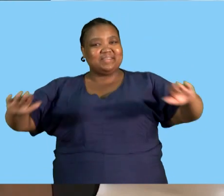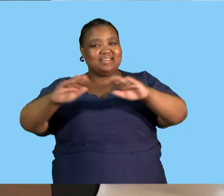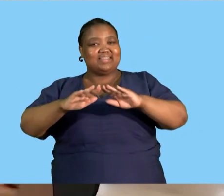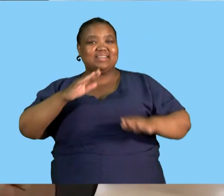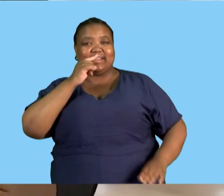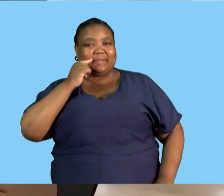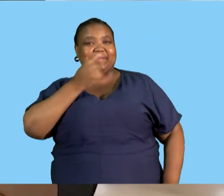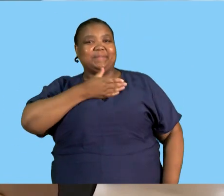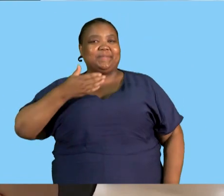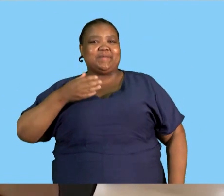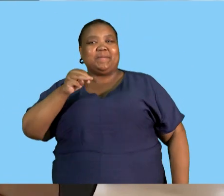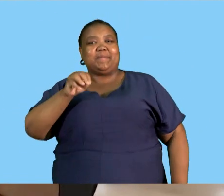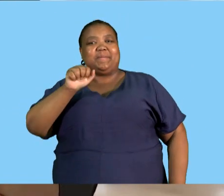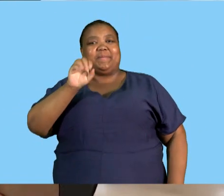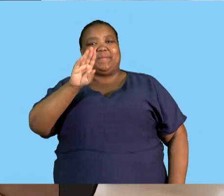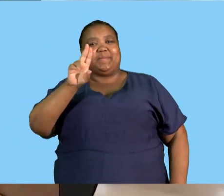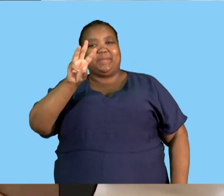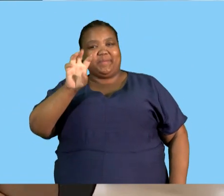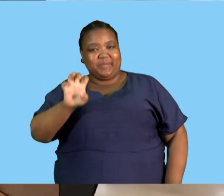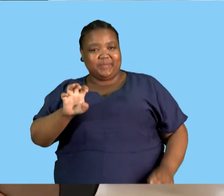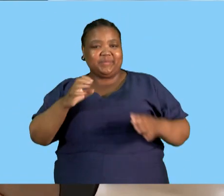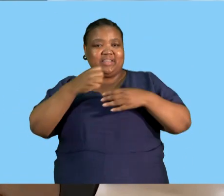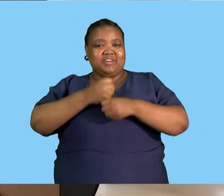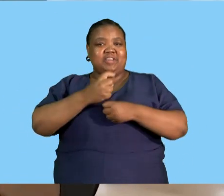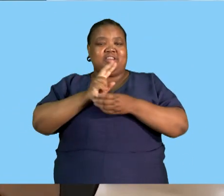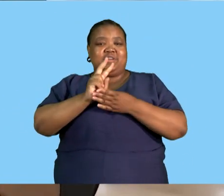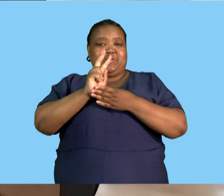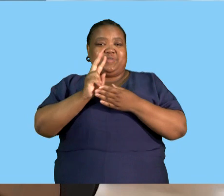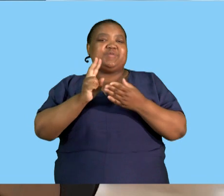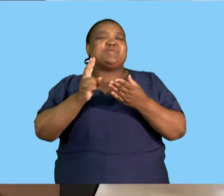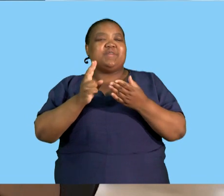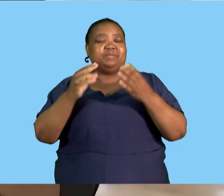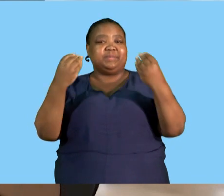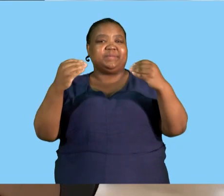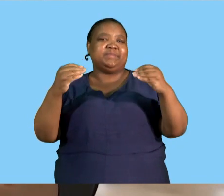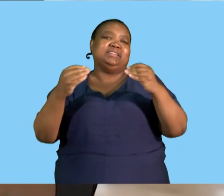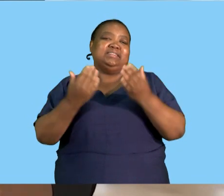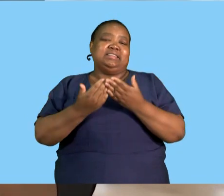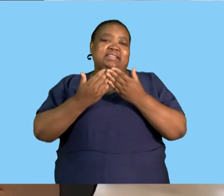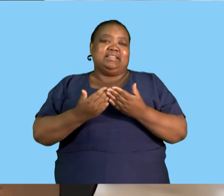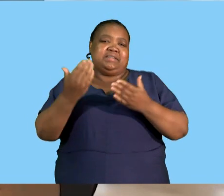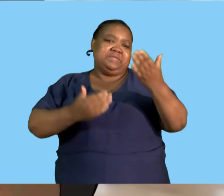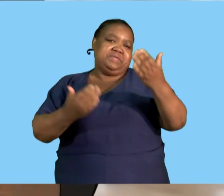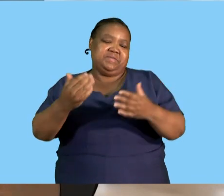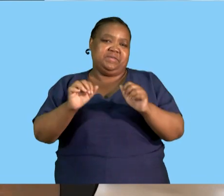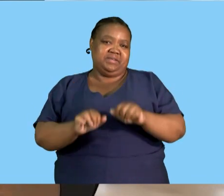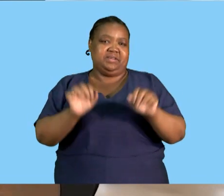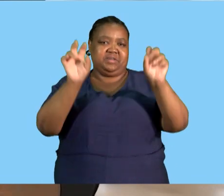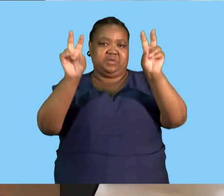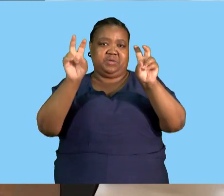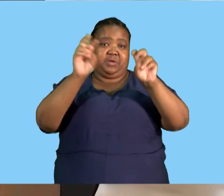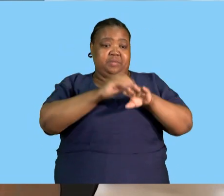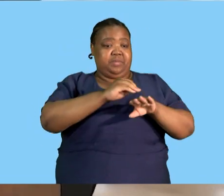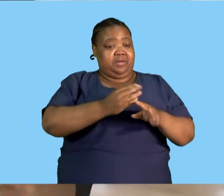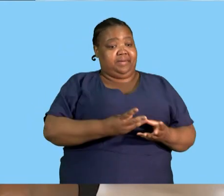Good day, everybody. My name is Ms. Mabwe. Welcome to Grade 12 Business Studies lesson for today. Our topic is on